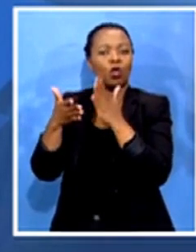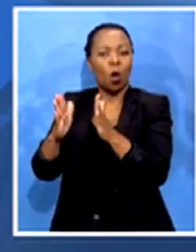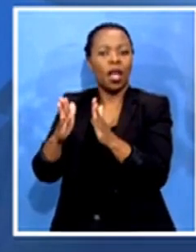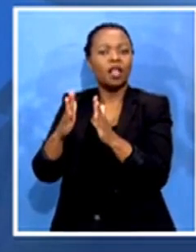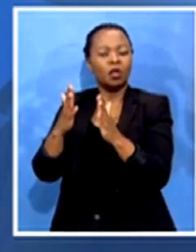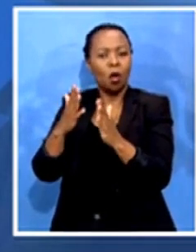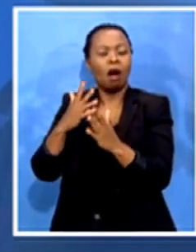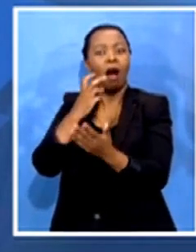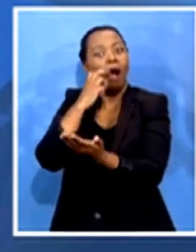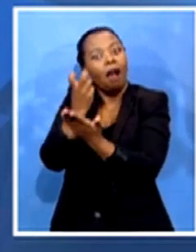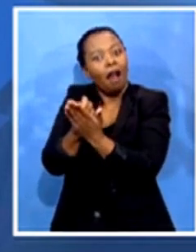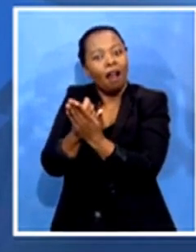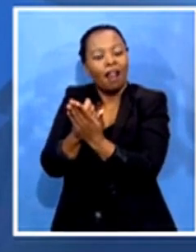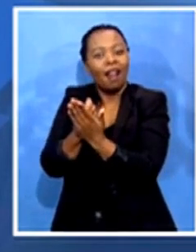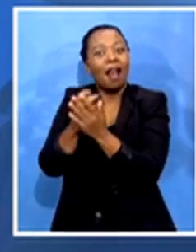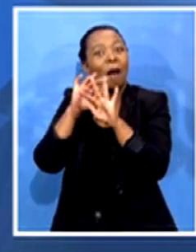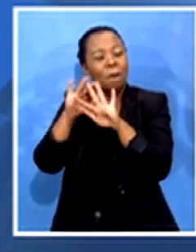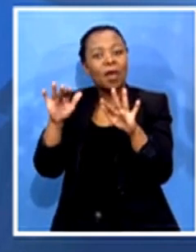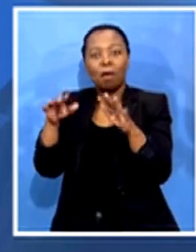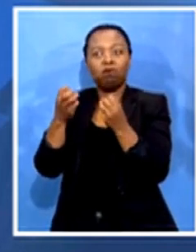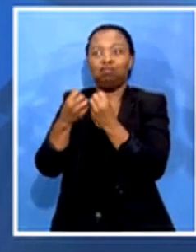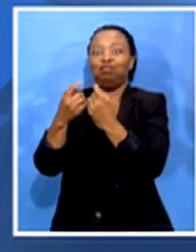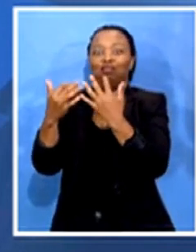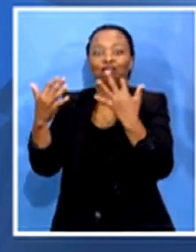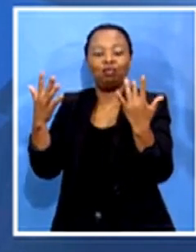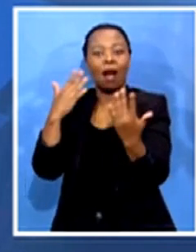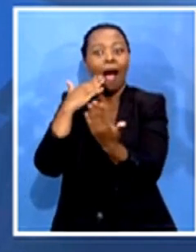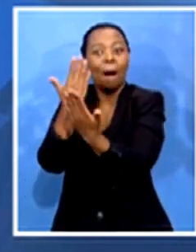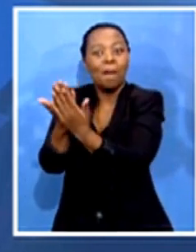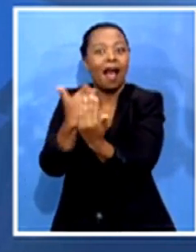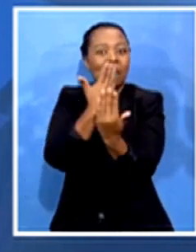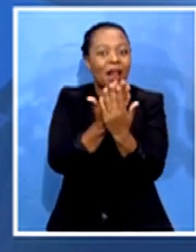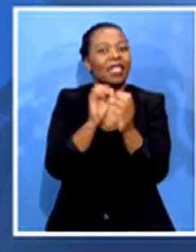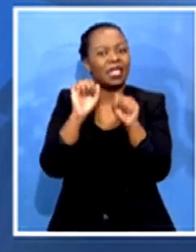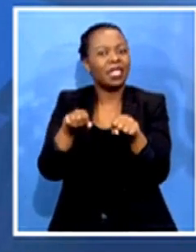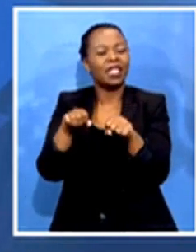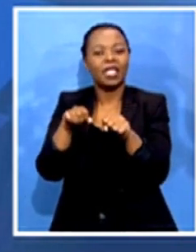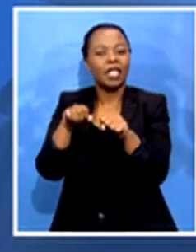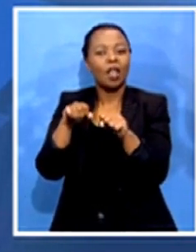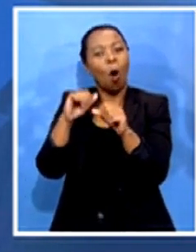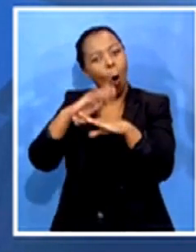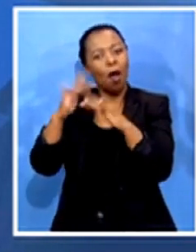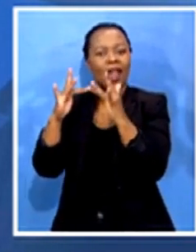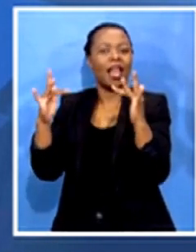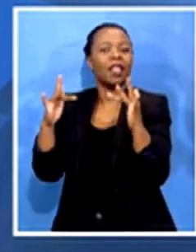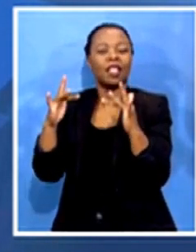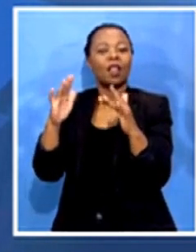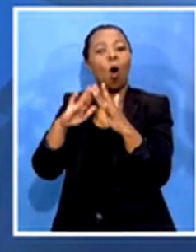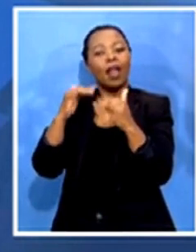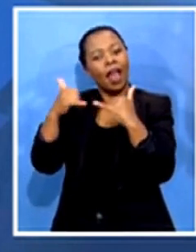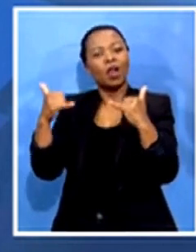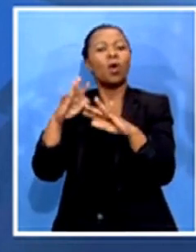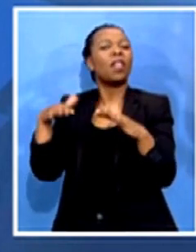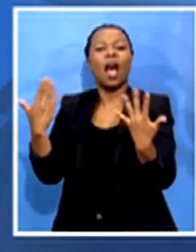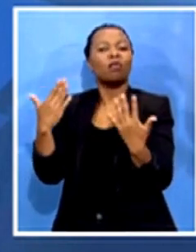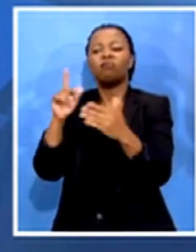apply without actually coming to a Sassa office. We had 9 million applications, 6 million of which